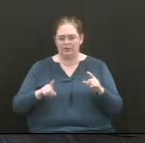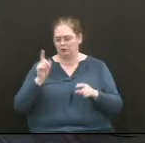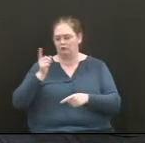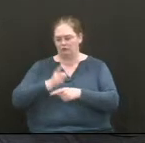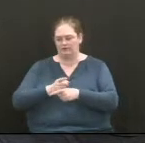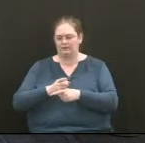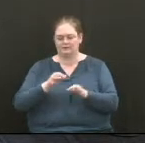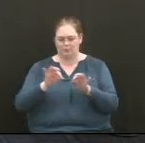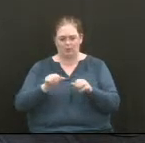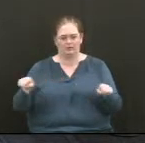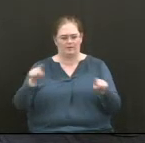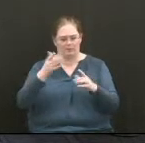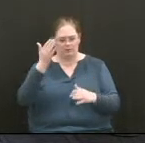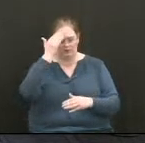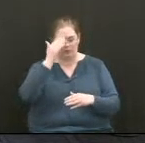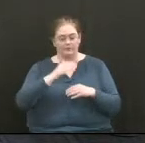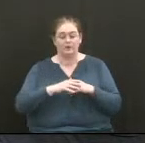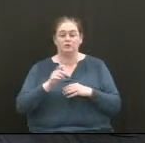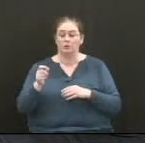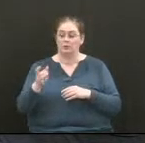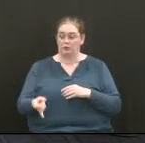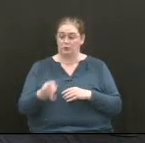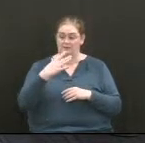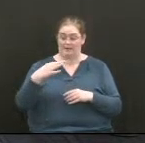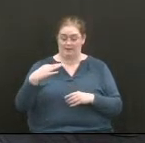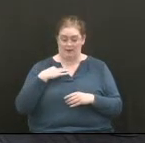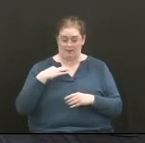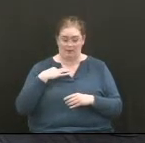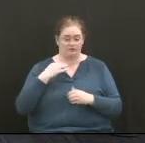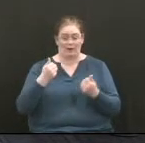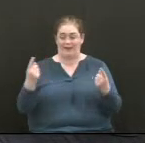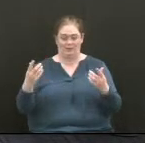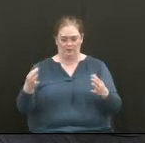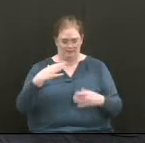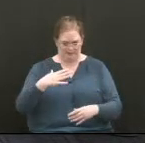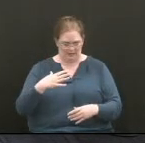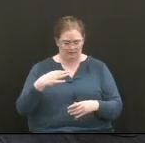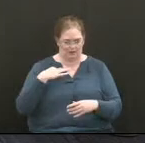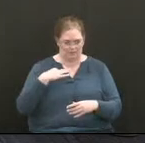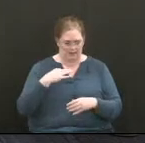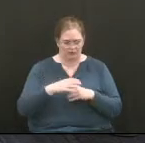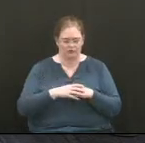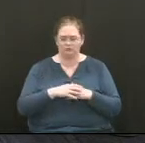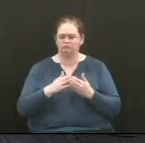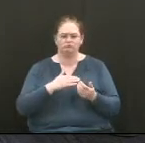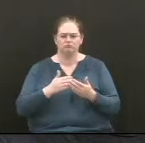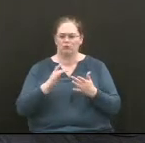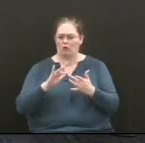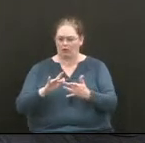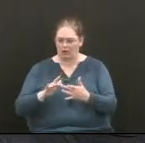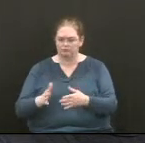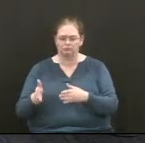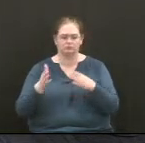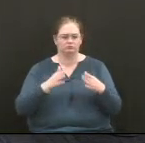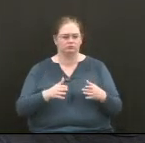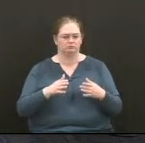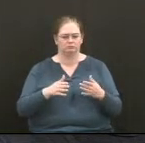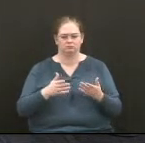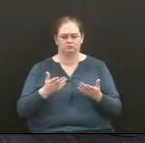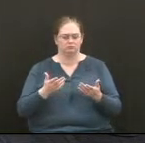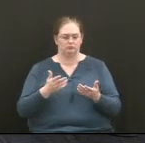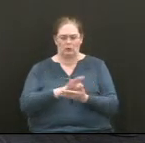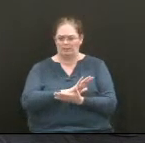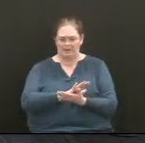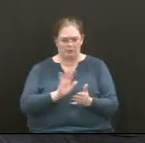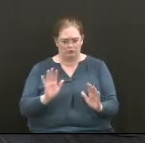right, it's important for everybody else to know. So when you do send in an application, or anybody sends in an application, whether it's online, because you can do it that way too,